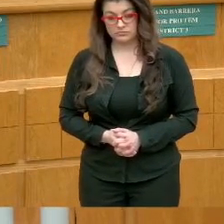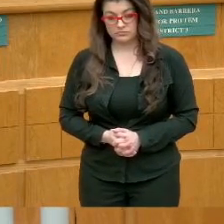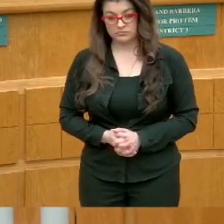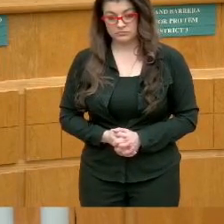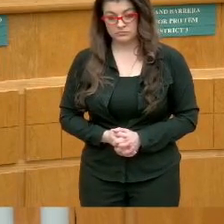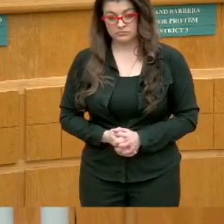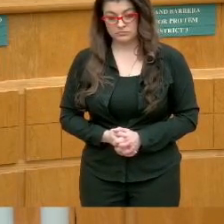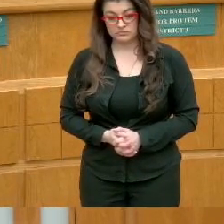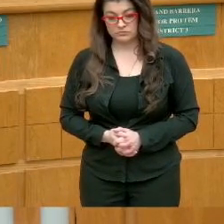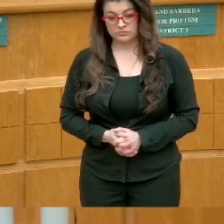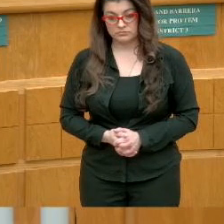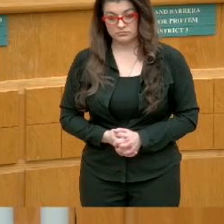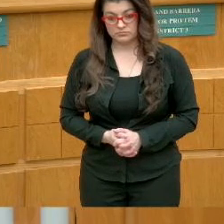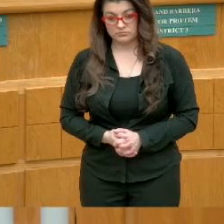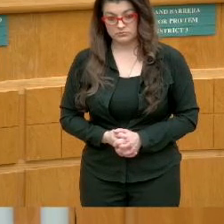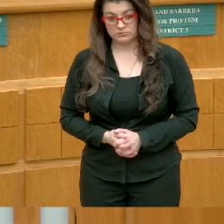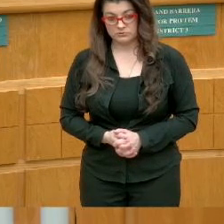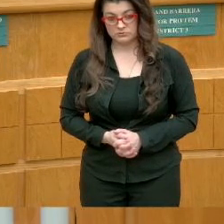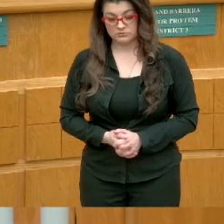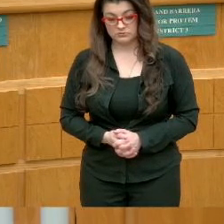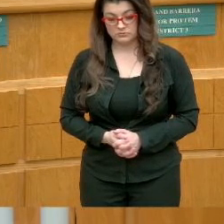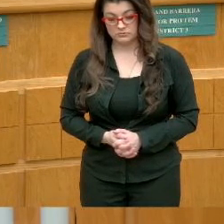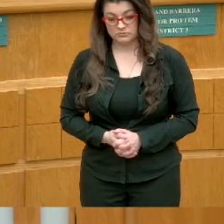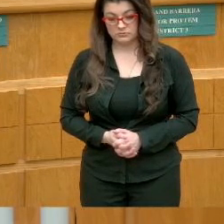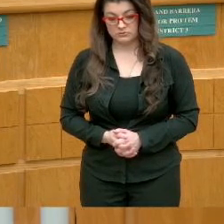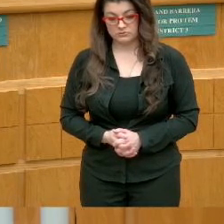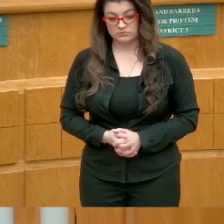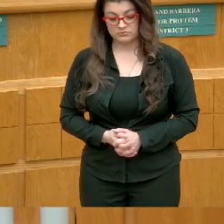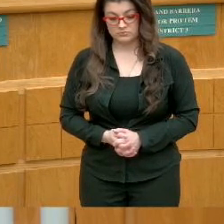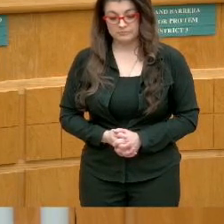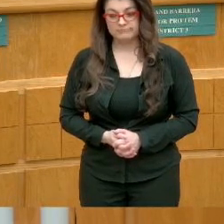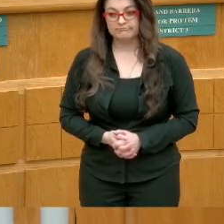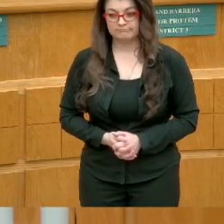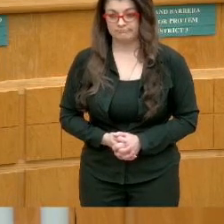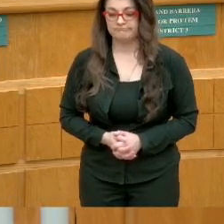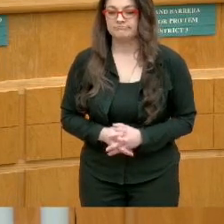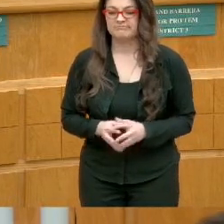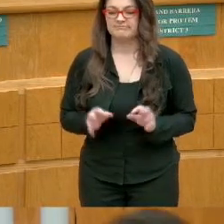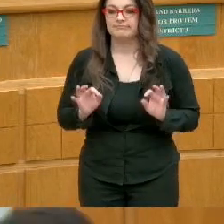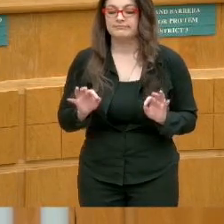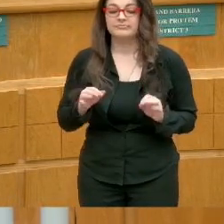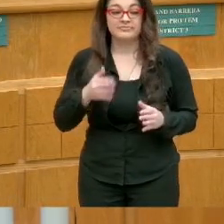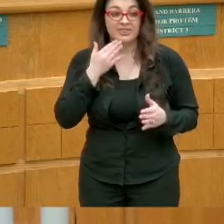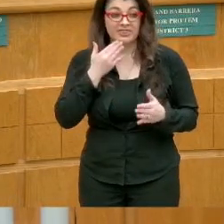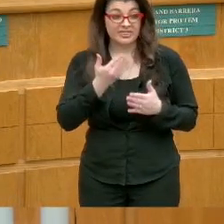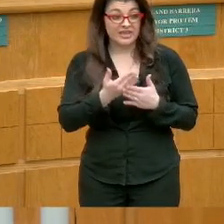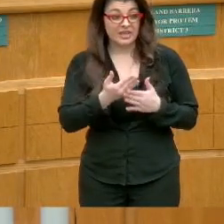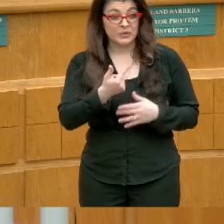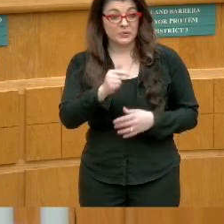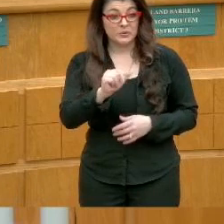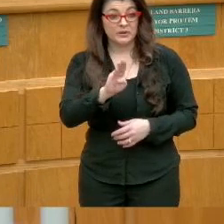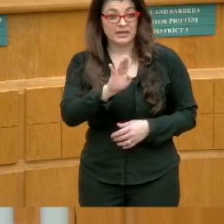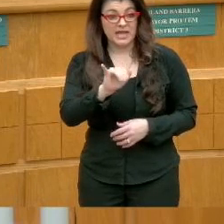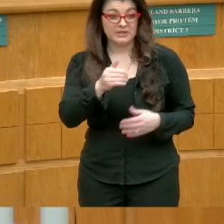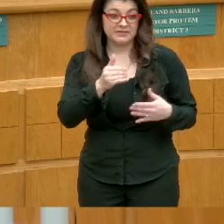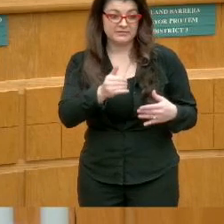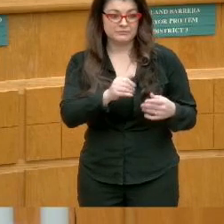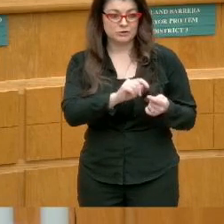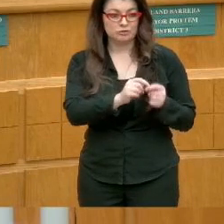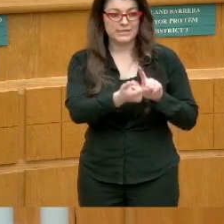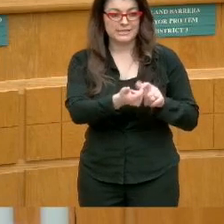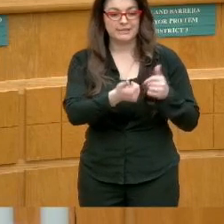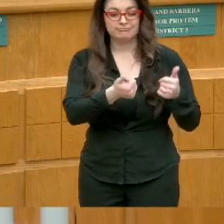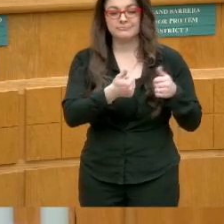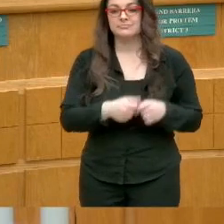para mantenerse saludable y manténgase informado. Okay, great. Thank you, Gabby, for that translation.